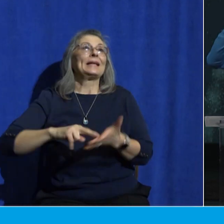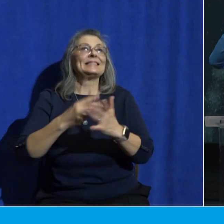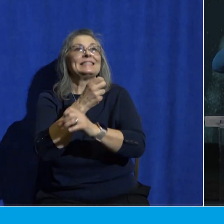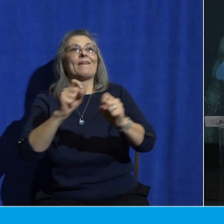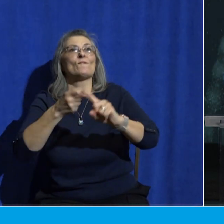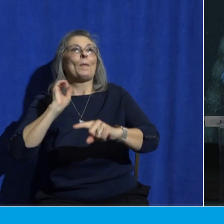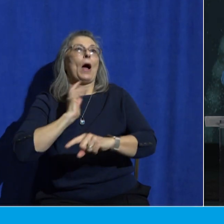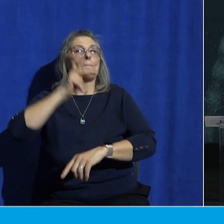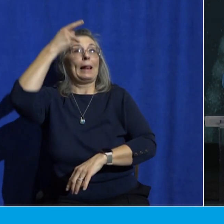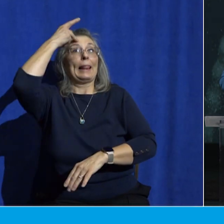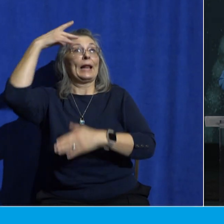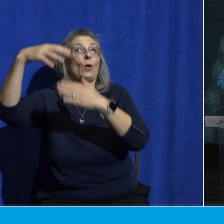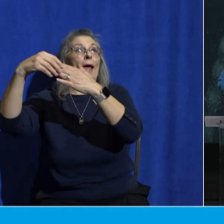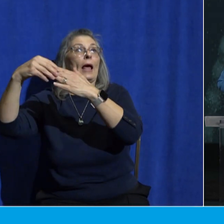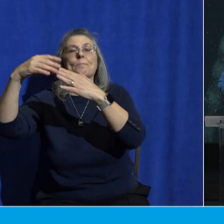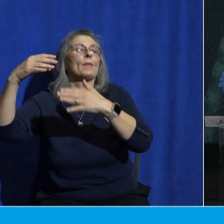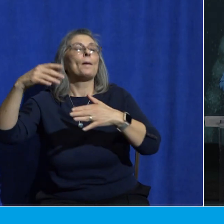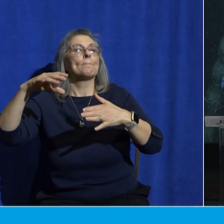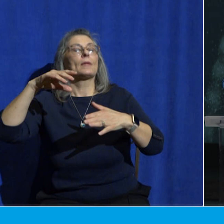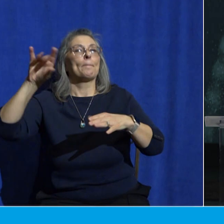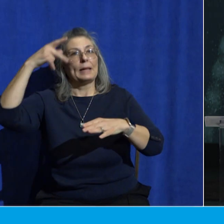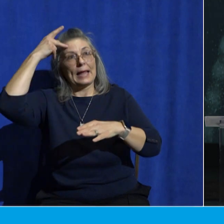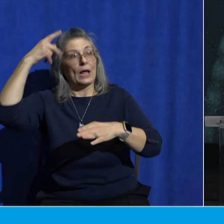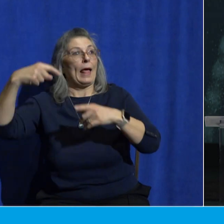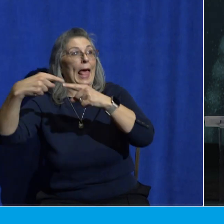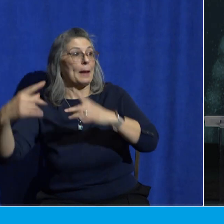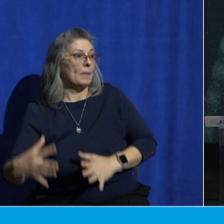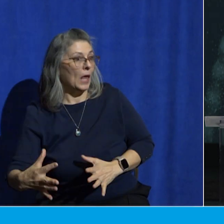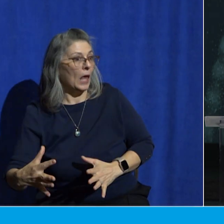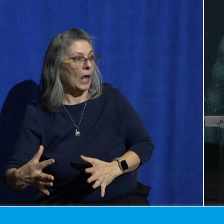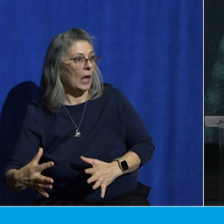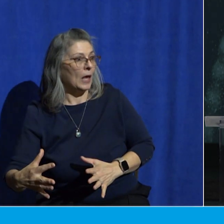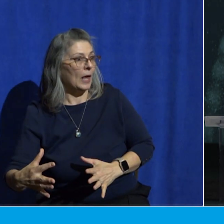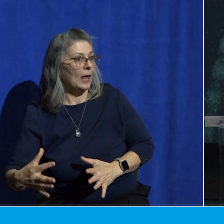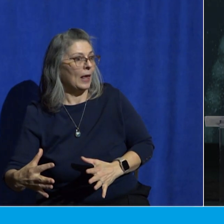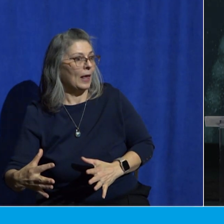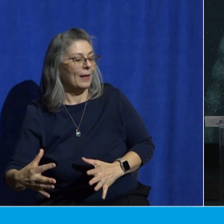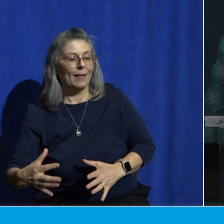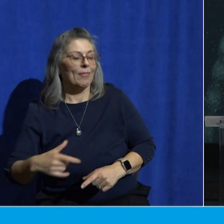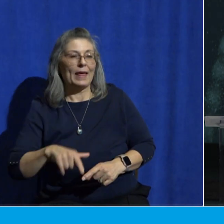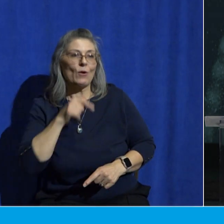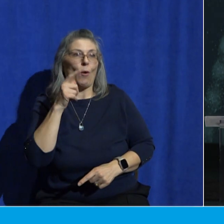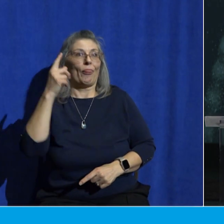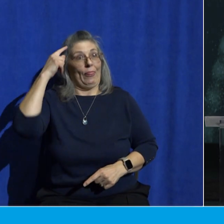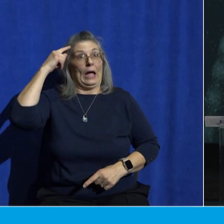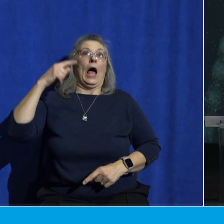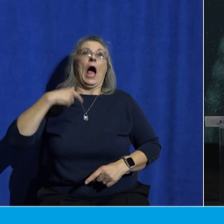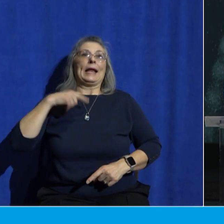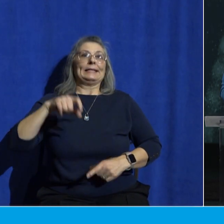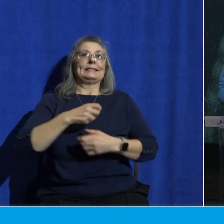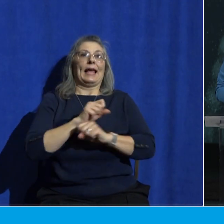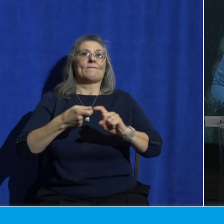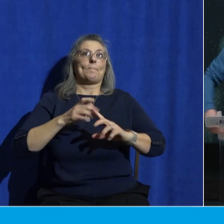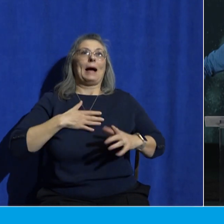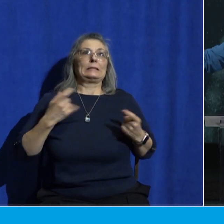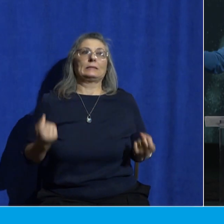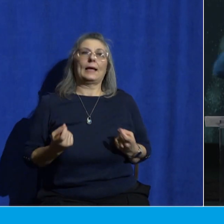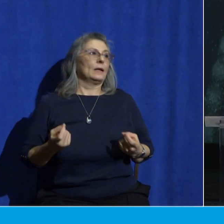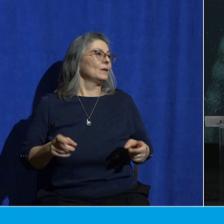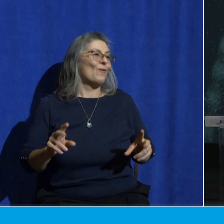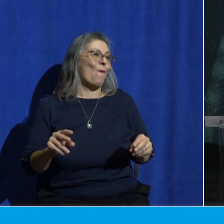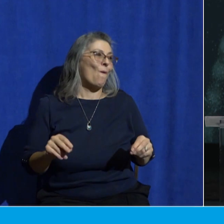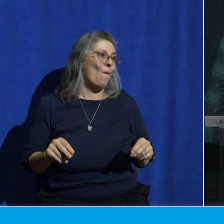saved from their own sin. It's a quotation from Psalm 118. It